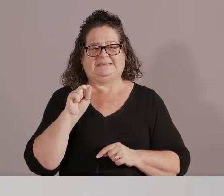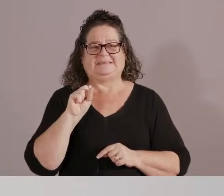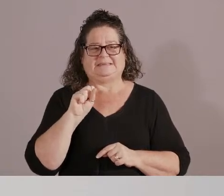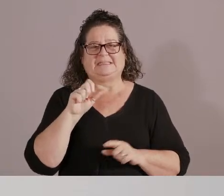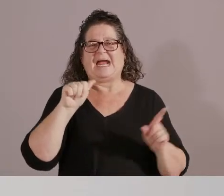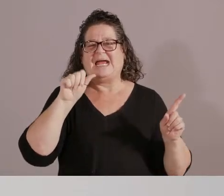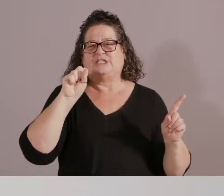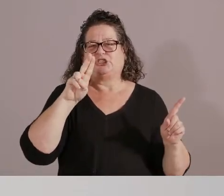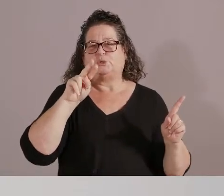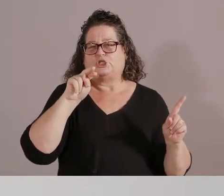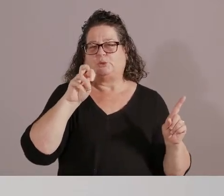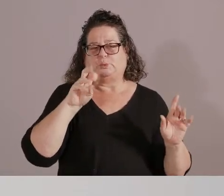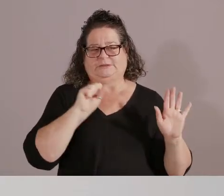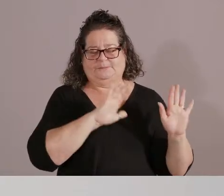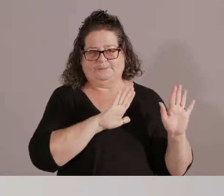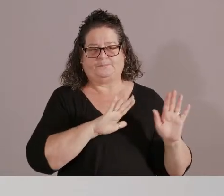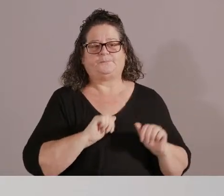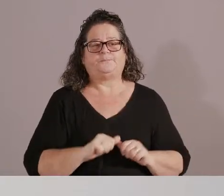this week on Wednesday,